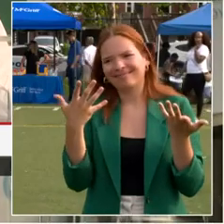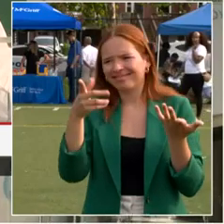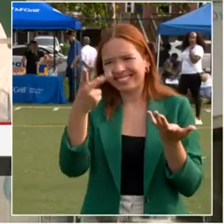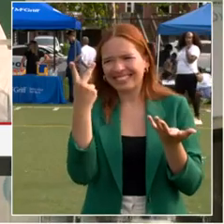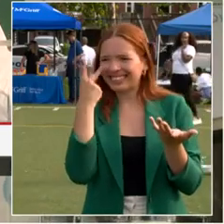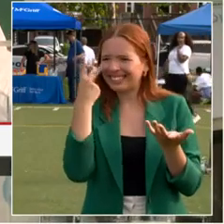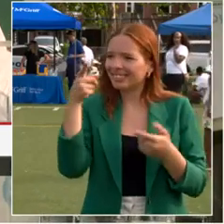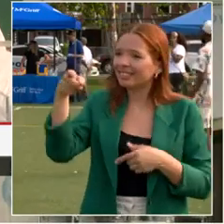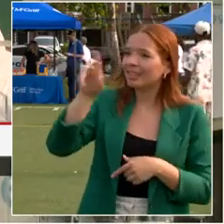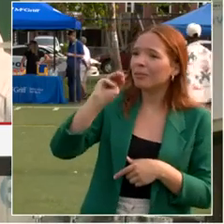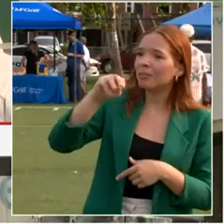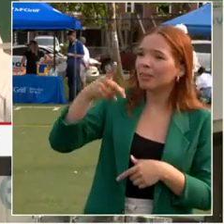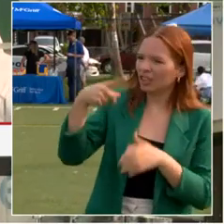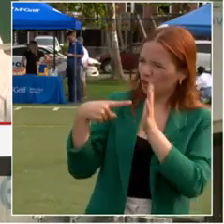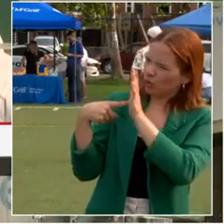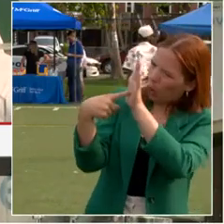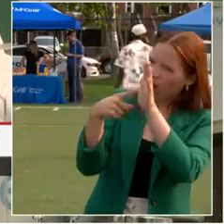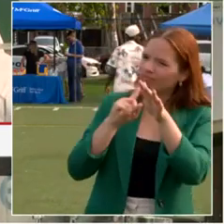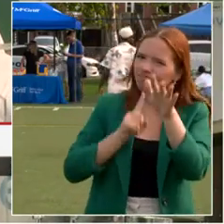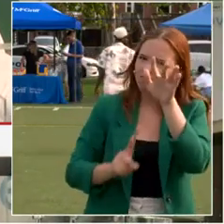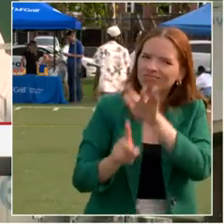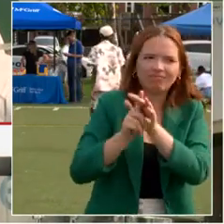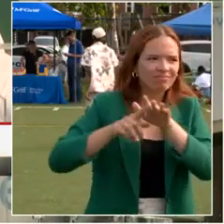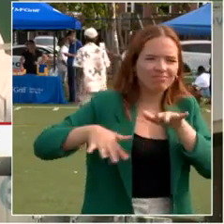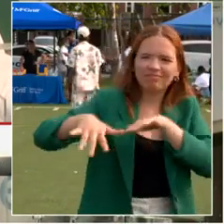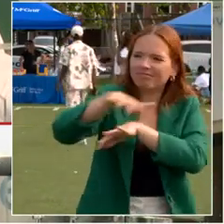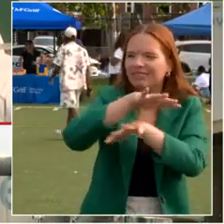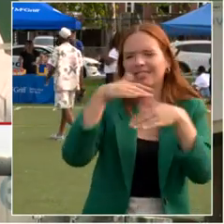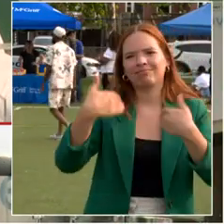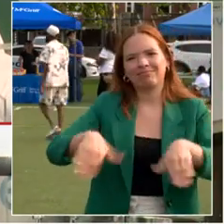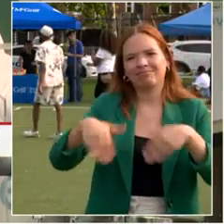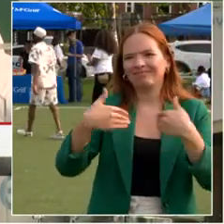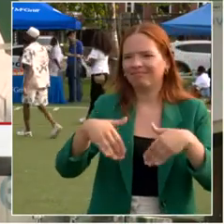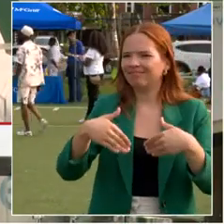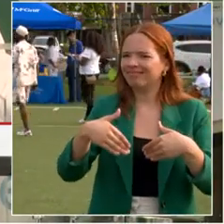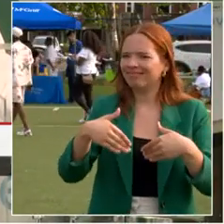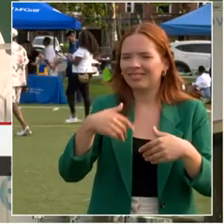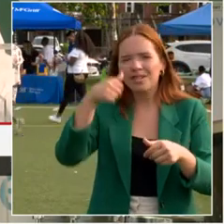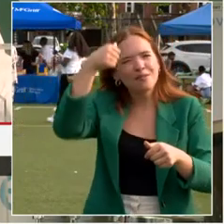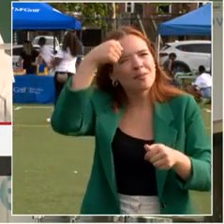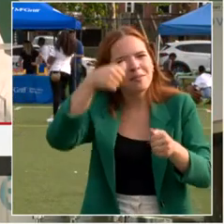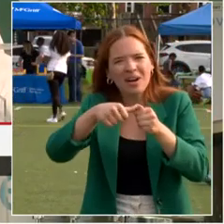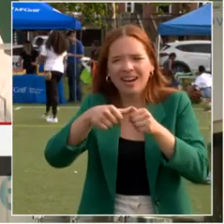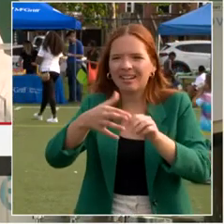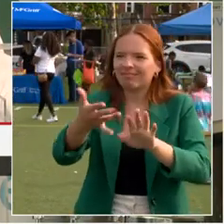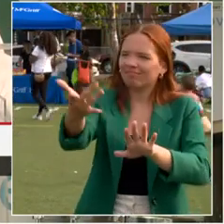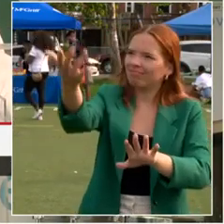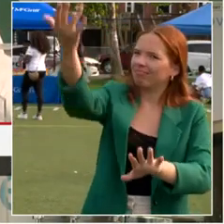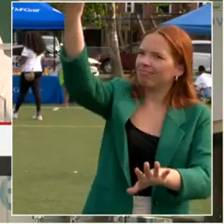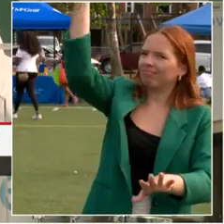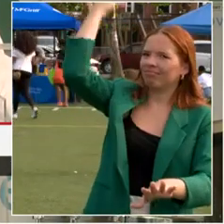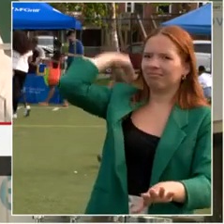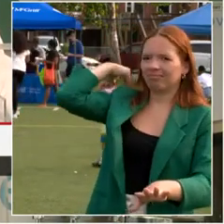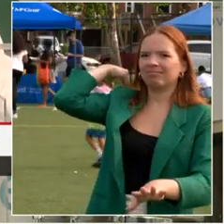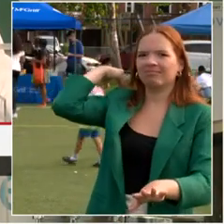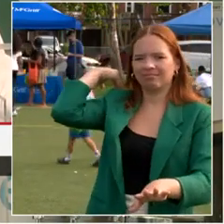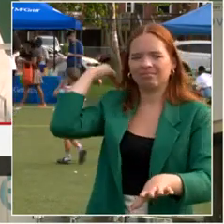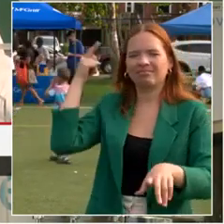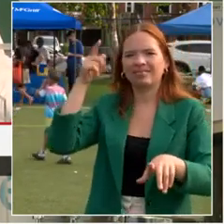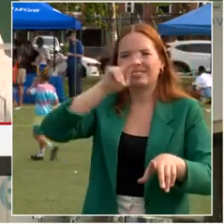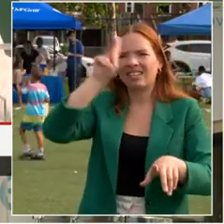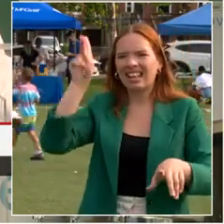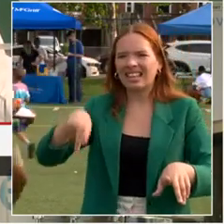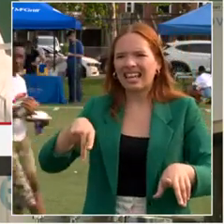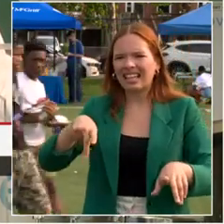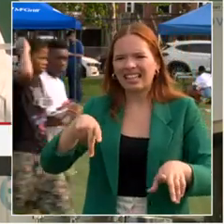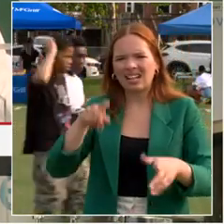National Night Out began years ago in Philadelphia, and at the time it was a foreign concept. The idea of the community and the police